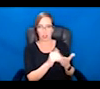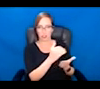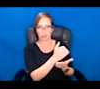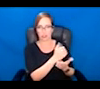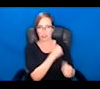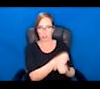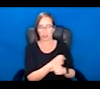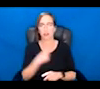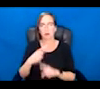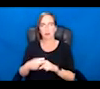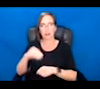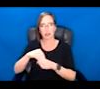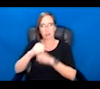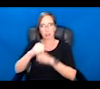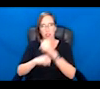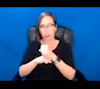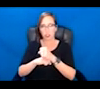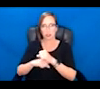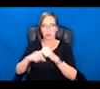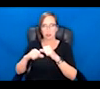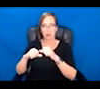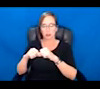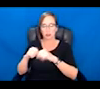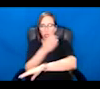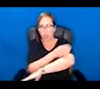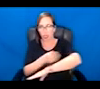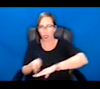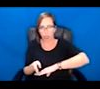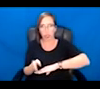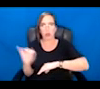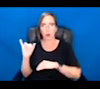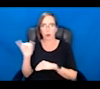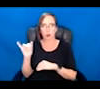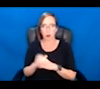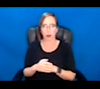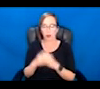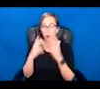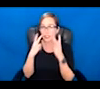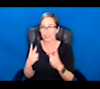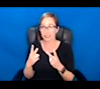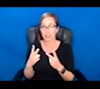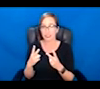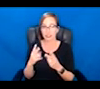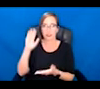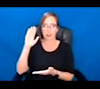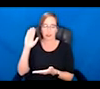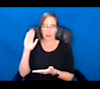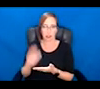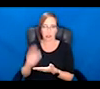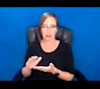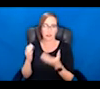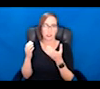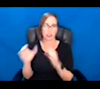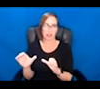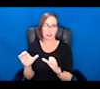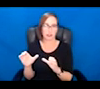crumbling infrastructure is a challenge in our communities. When we see that that we're less likely to have